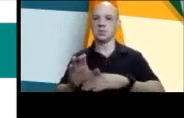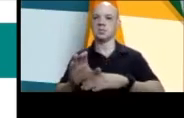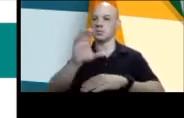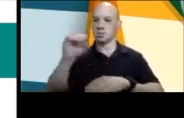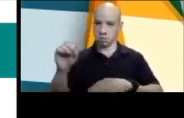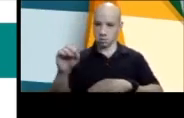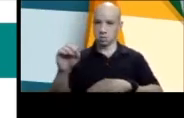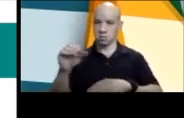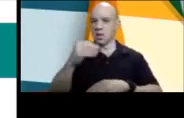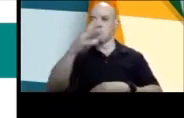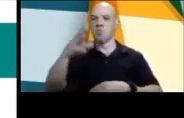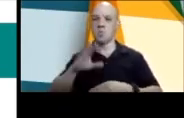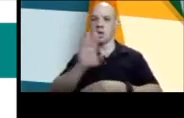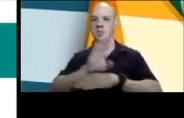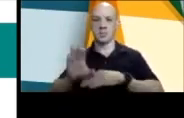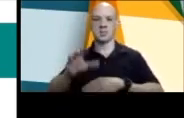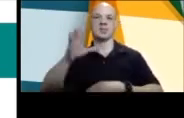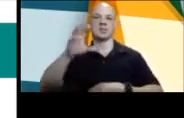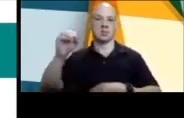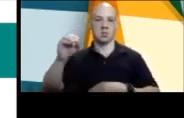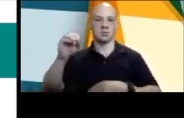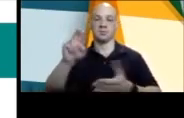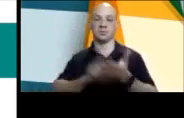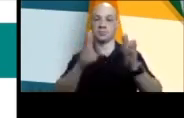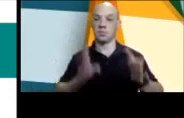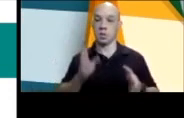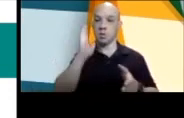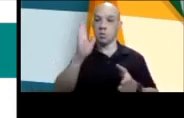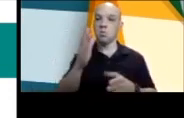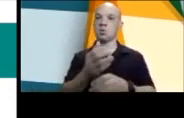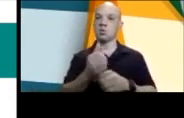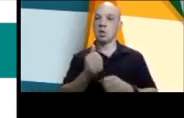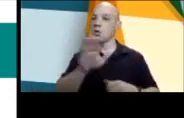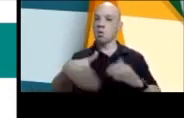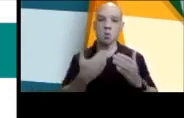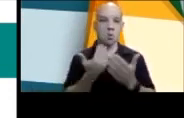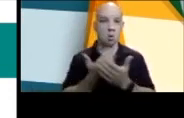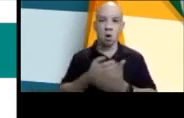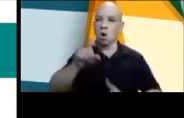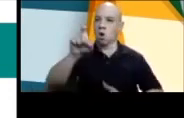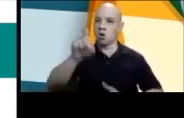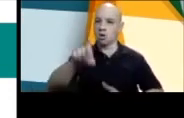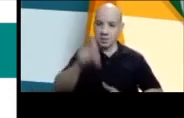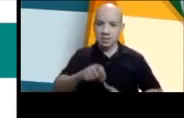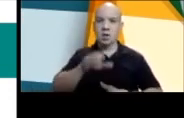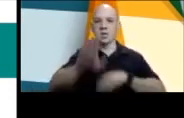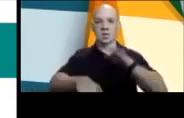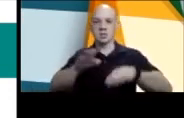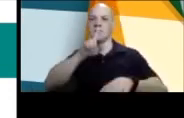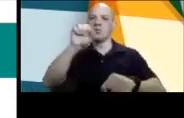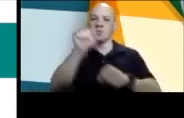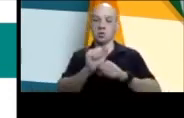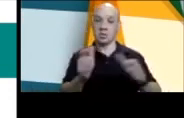woman business enterprise. Contractors will take all necessary affirmative steps to assure that